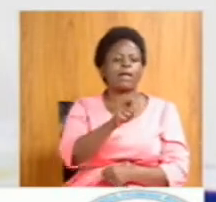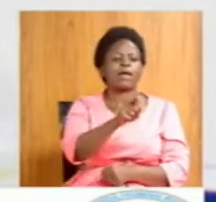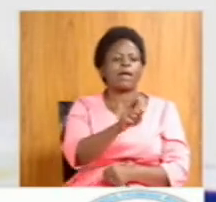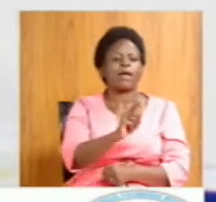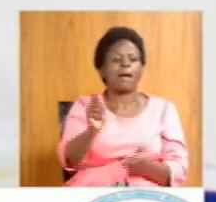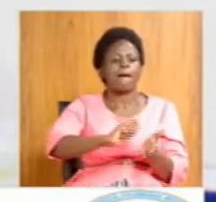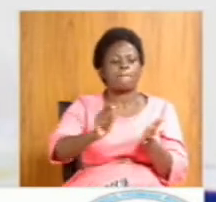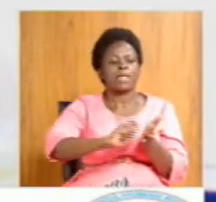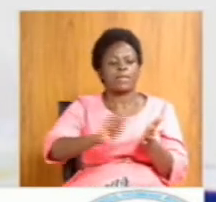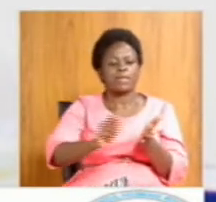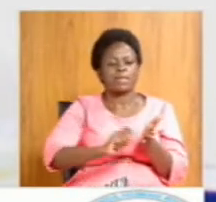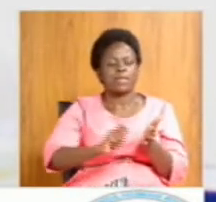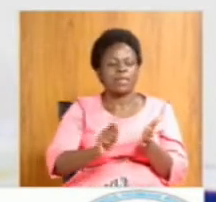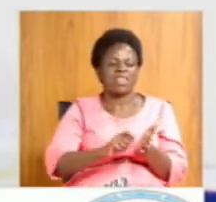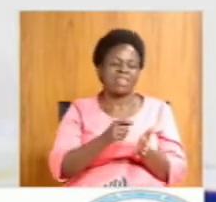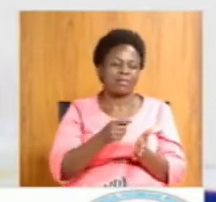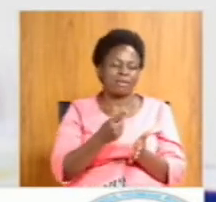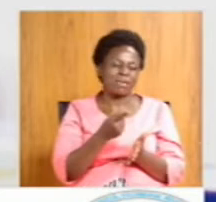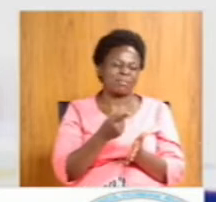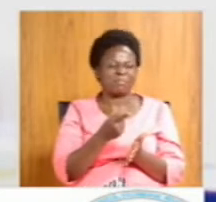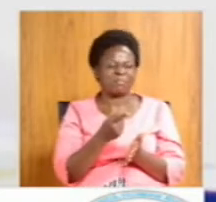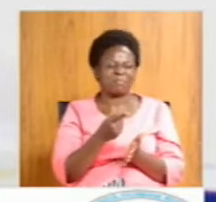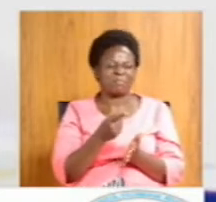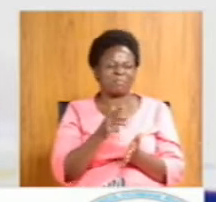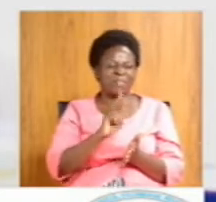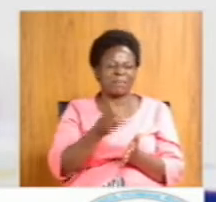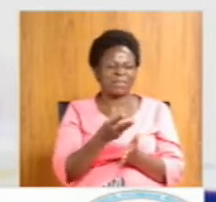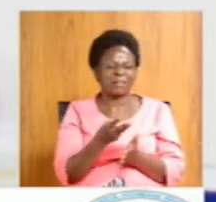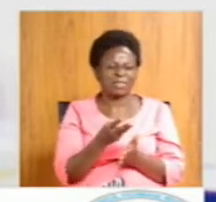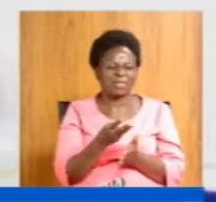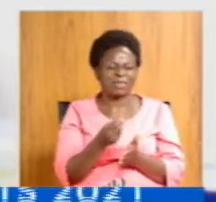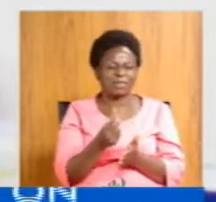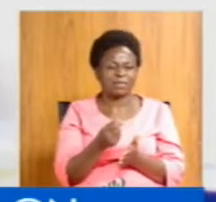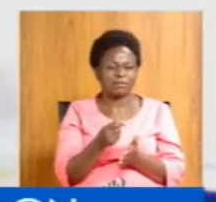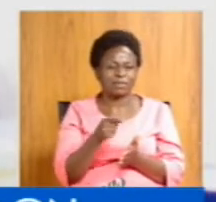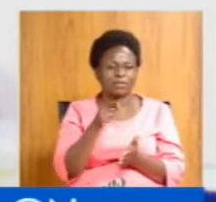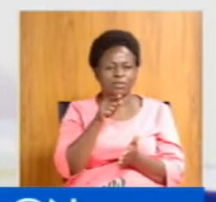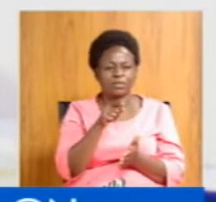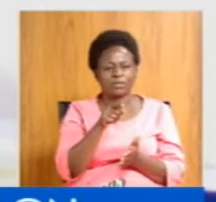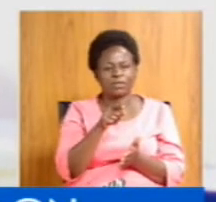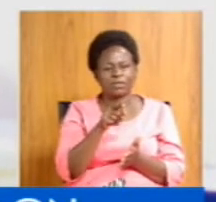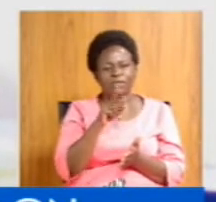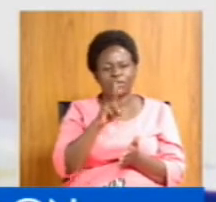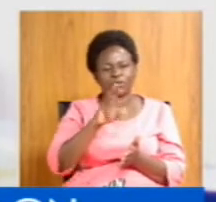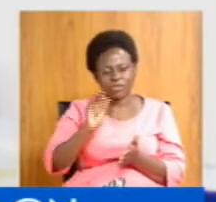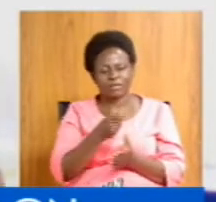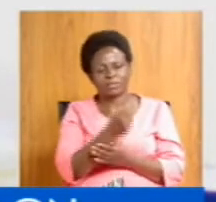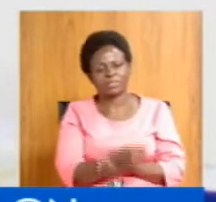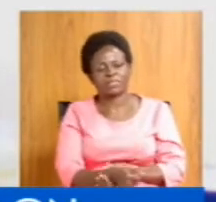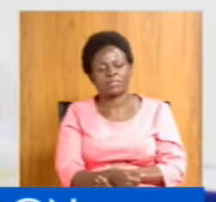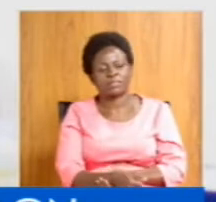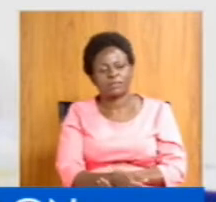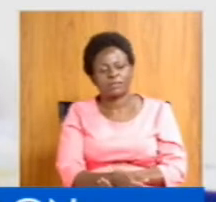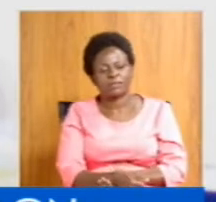to cost I mean this pen could probably be costing something like you know 3,000 Ugaran shillings and they will say no it is 20,000 Ugaran